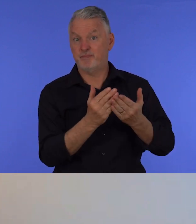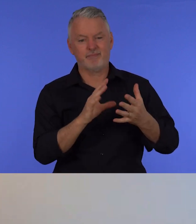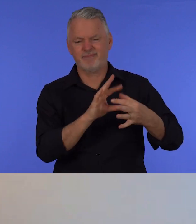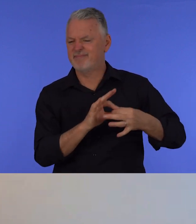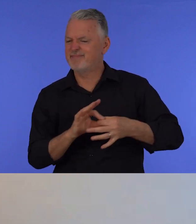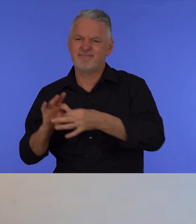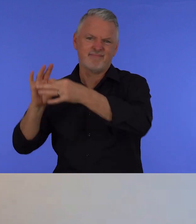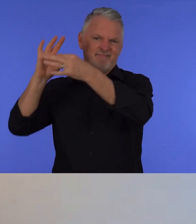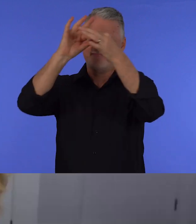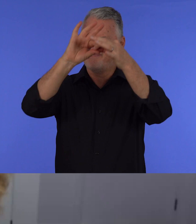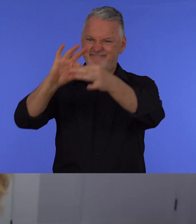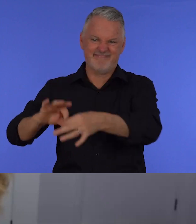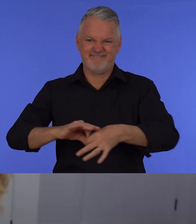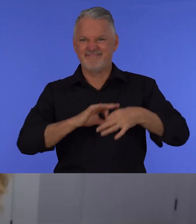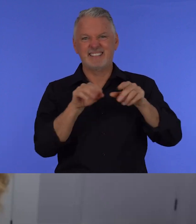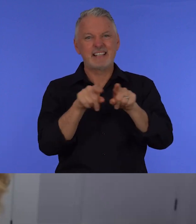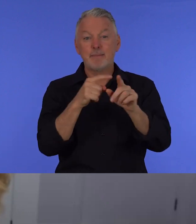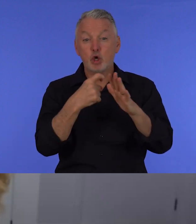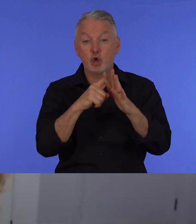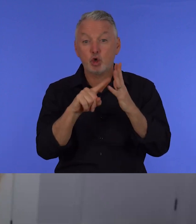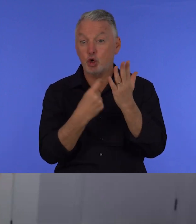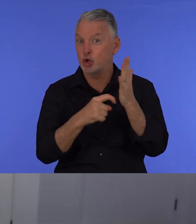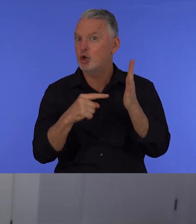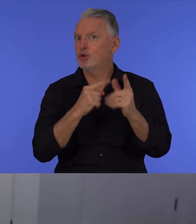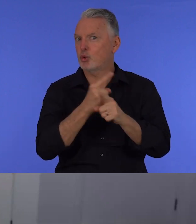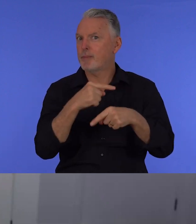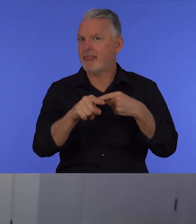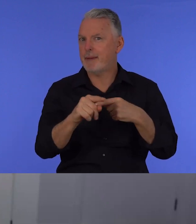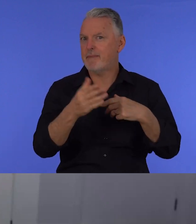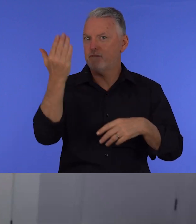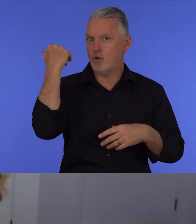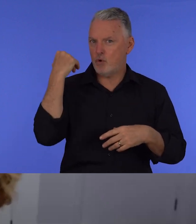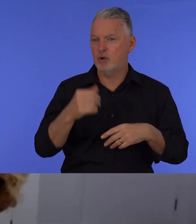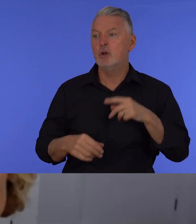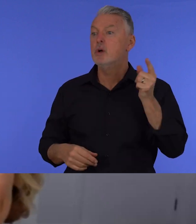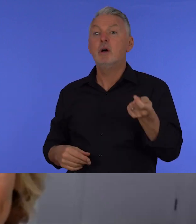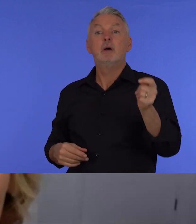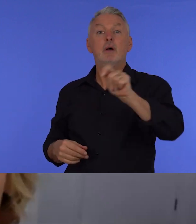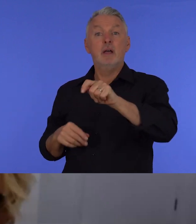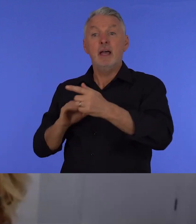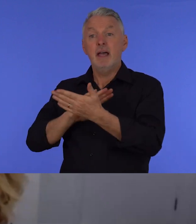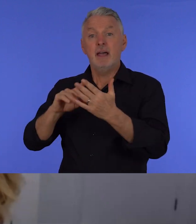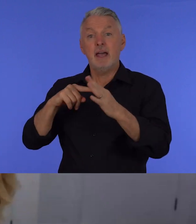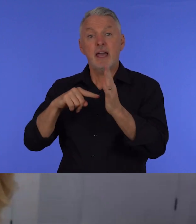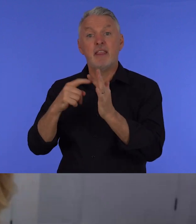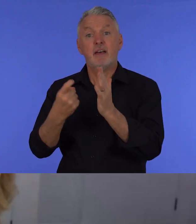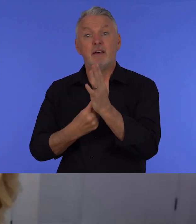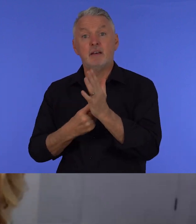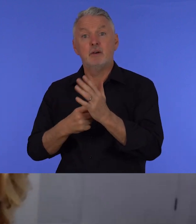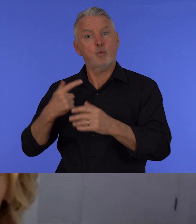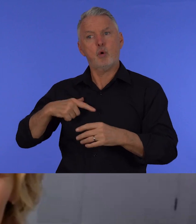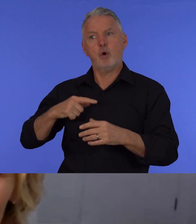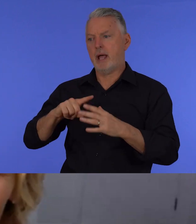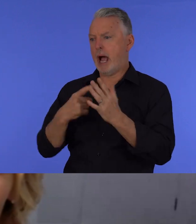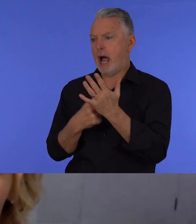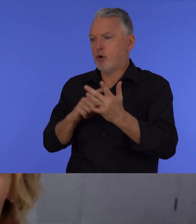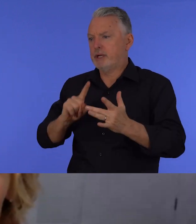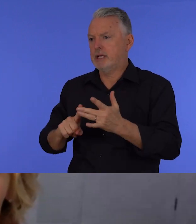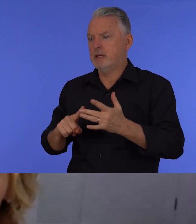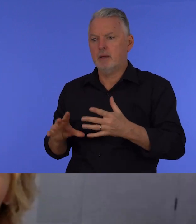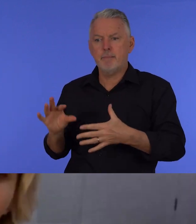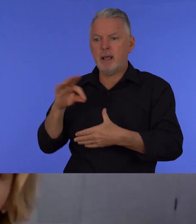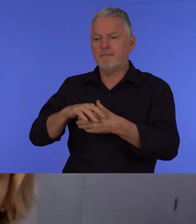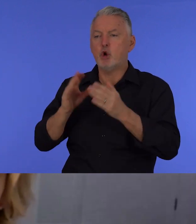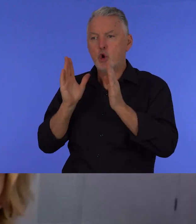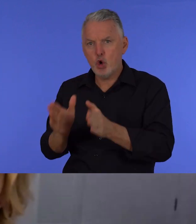across the world with. Yeah. So, interconnected lives, as Kurt said earlier. What about you, Heather?